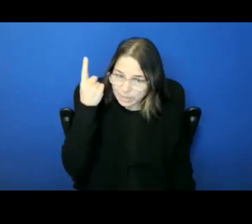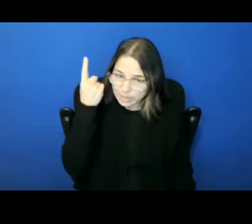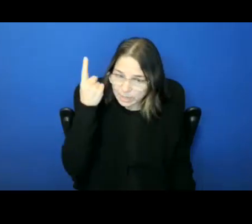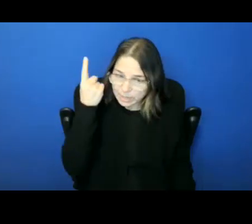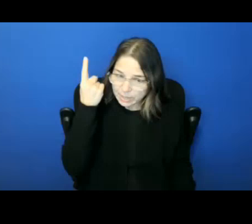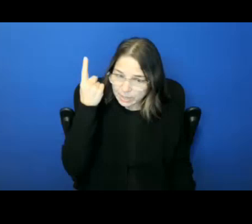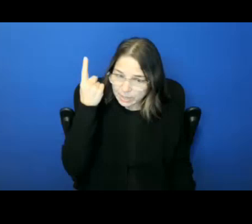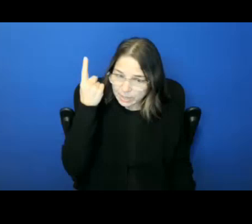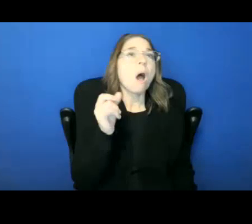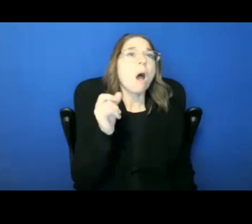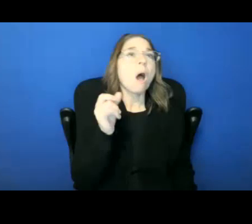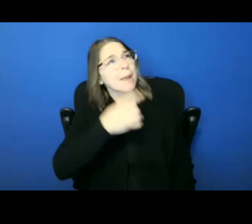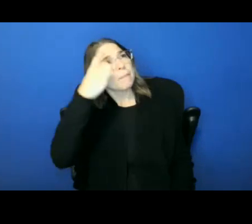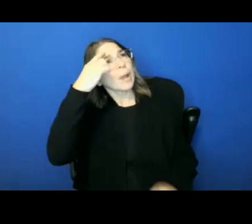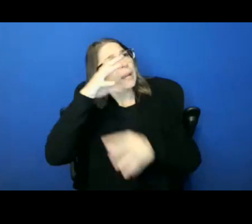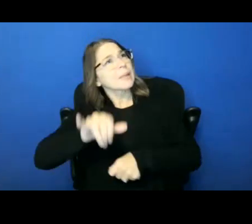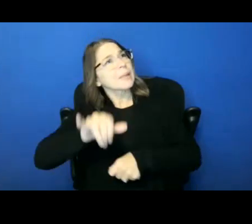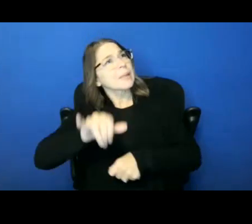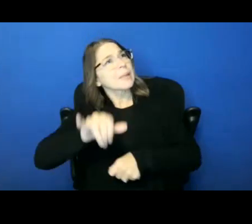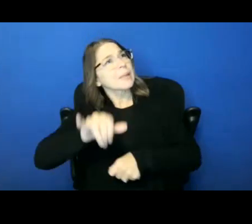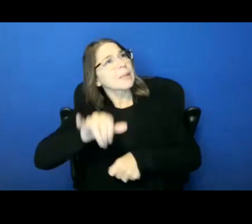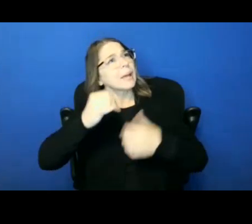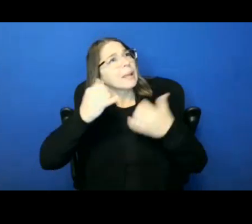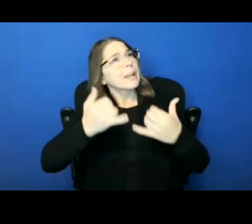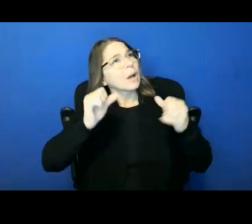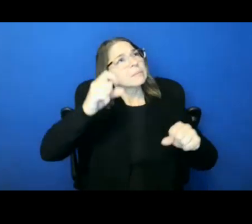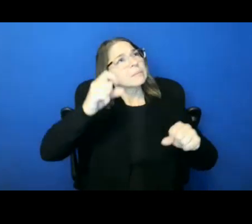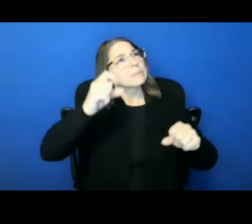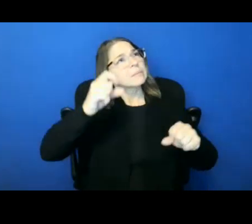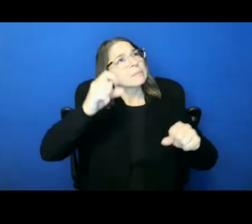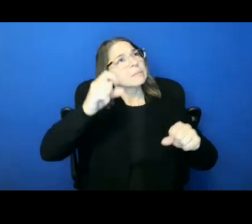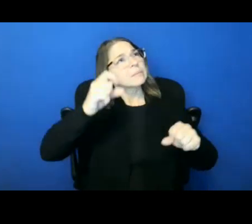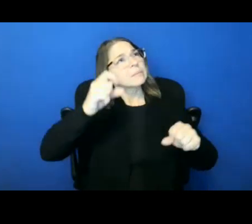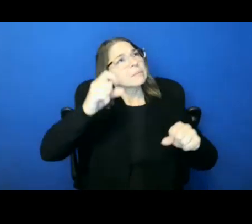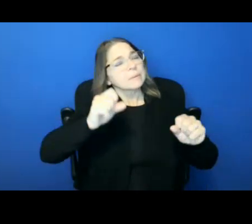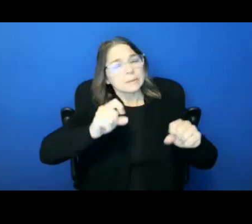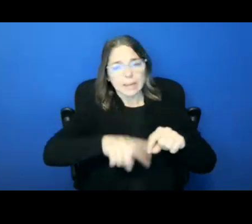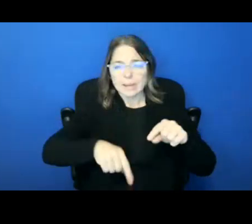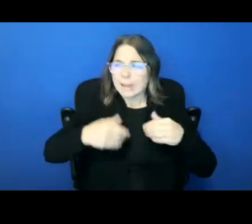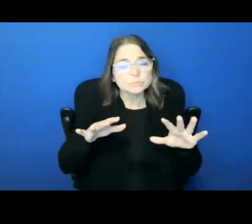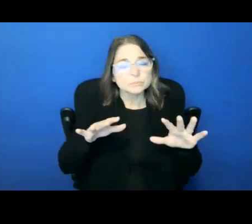well, my brain is used to this, now I'm telling my brain it can have it. So sometimes